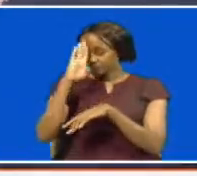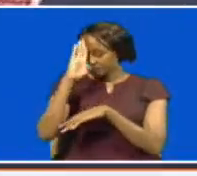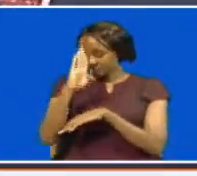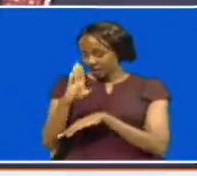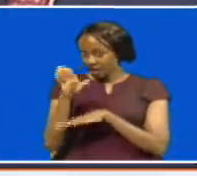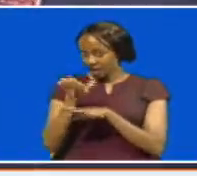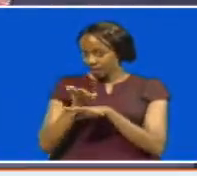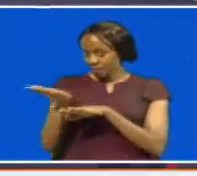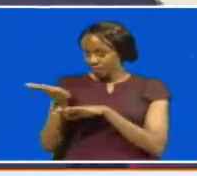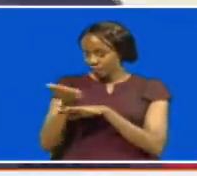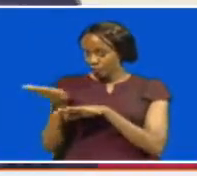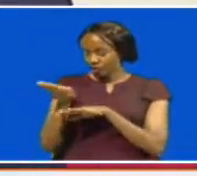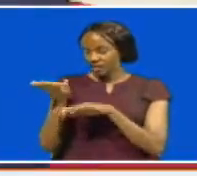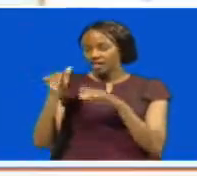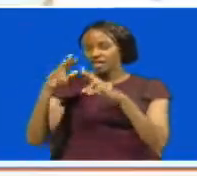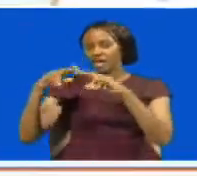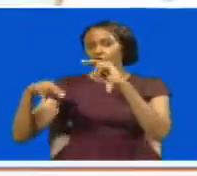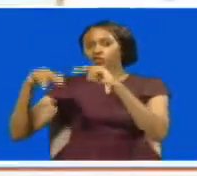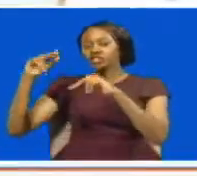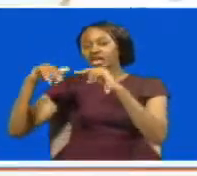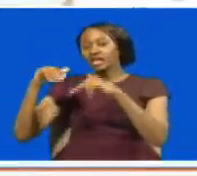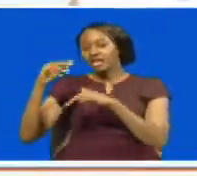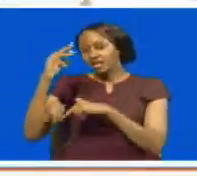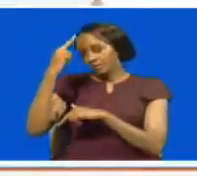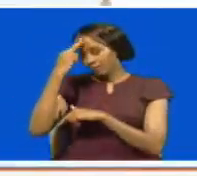privately in a hotel in Masai Mara.